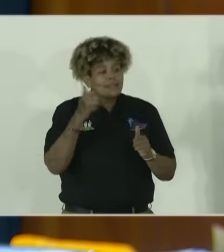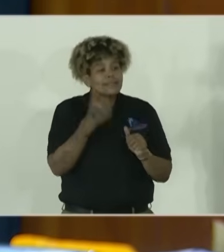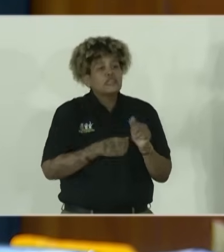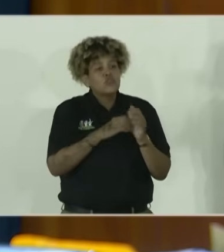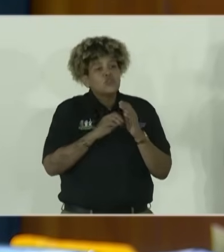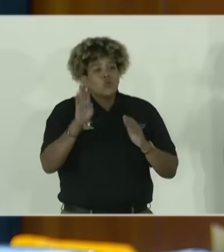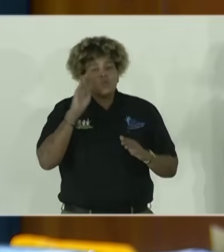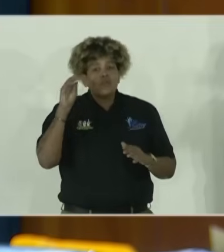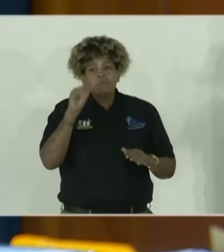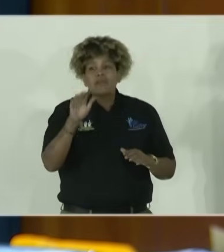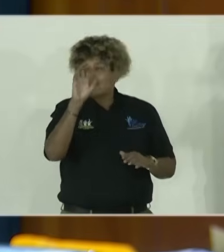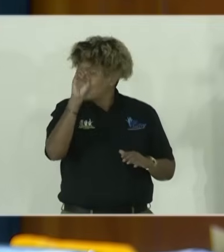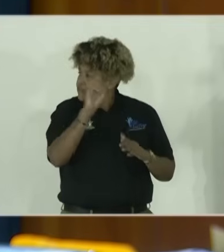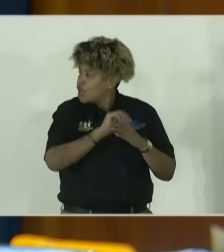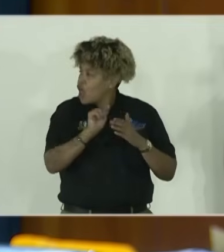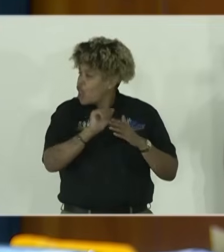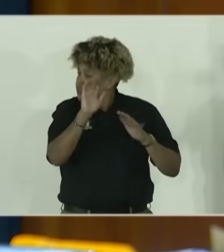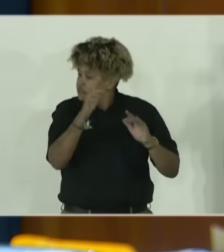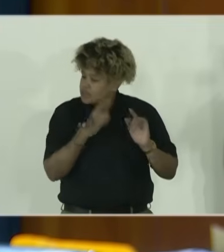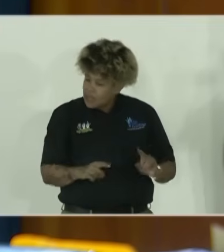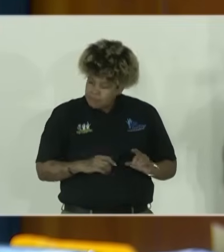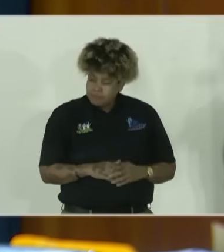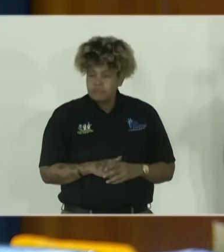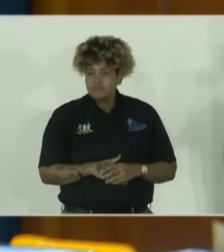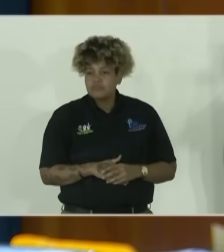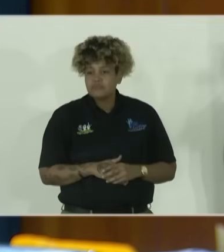student will pay $50